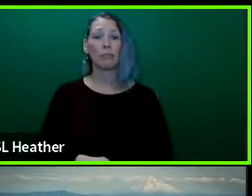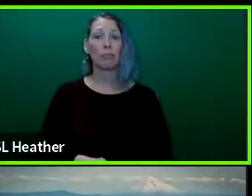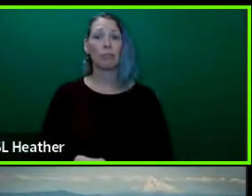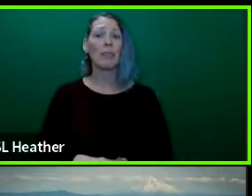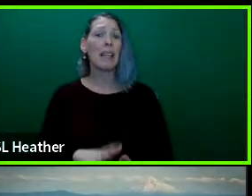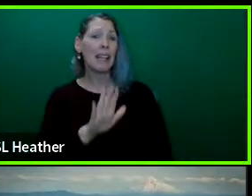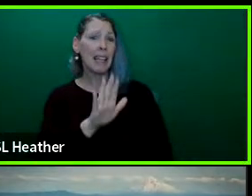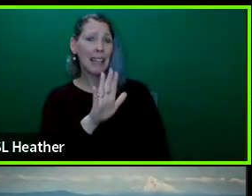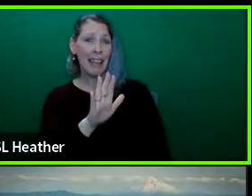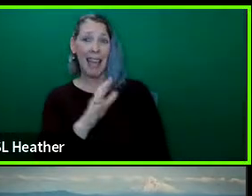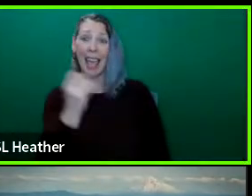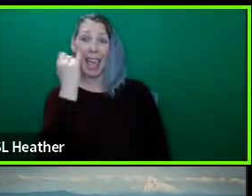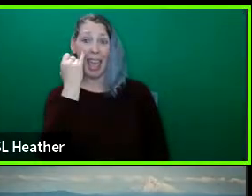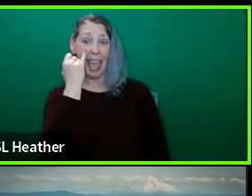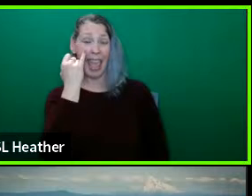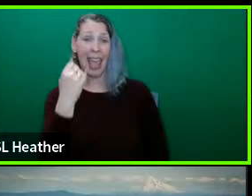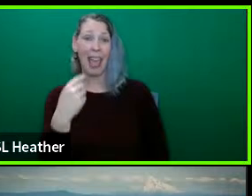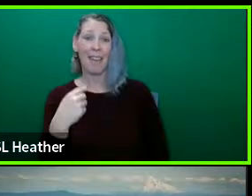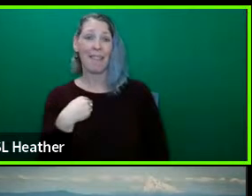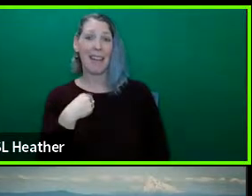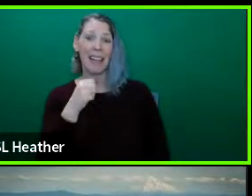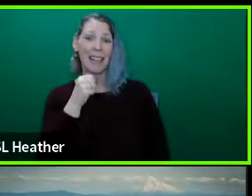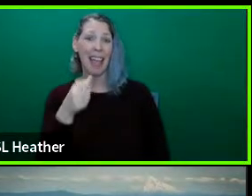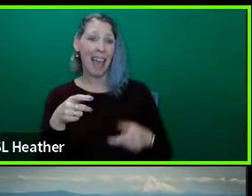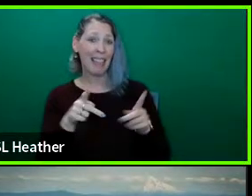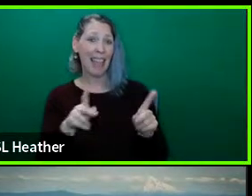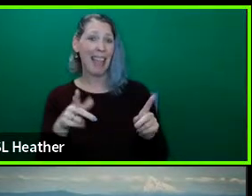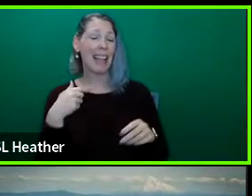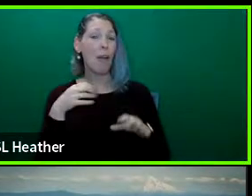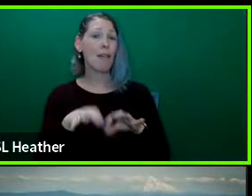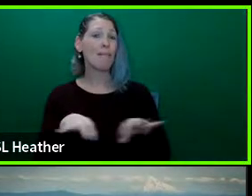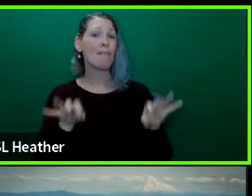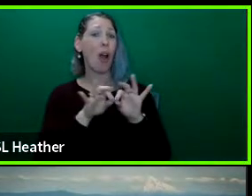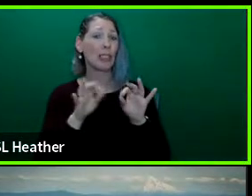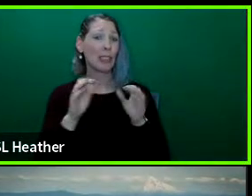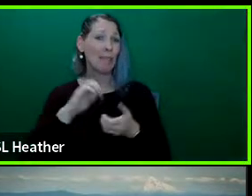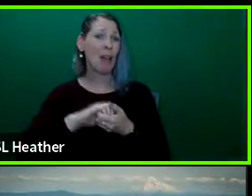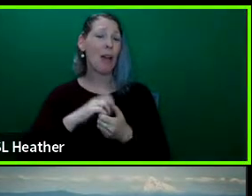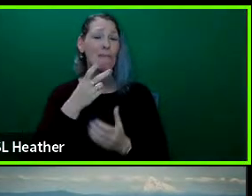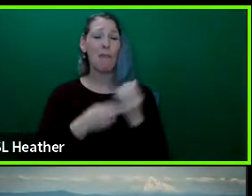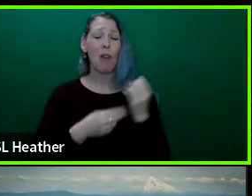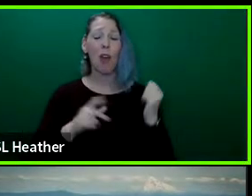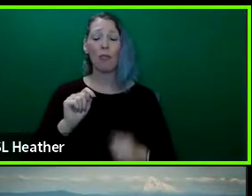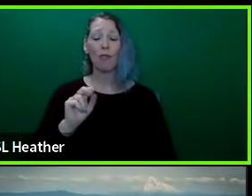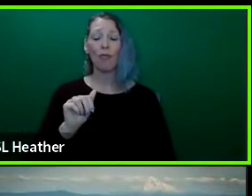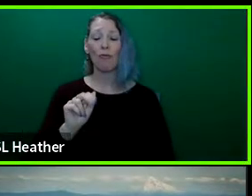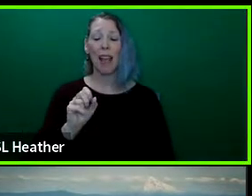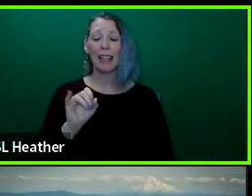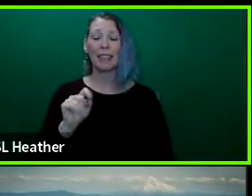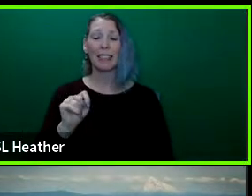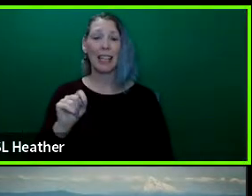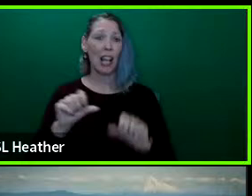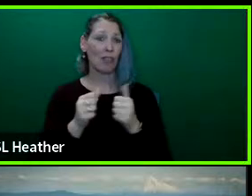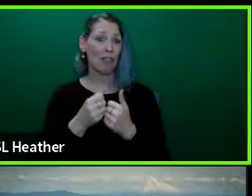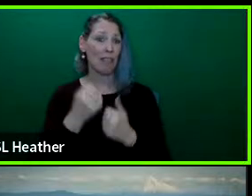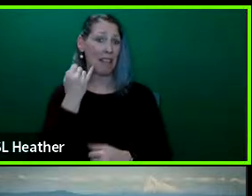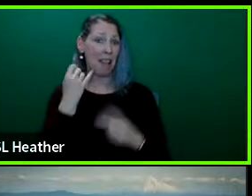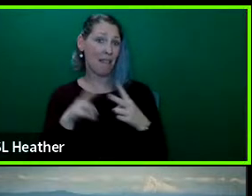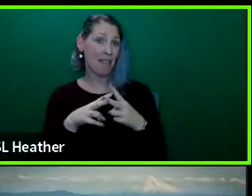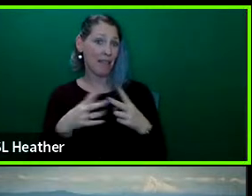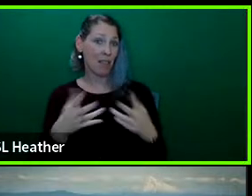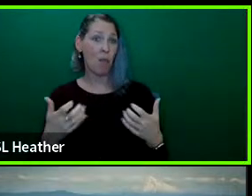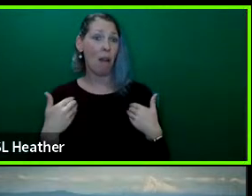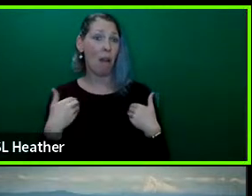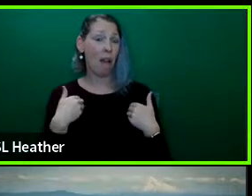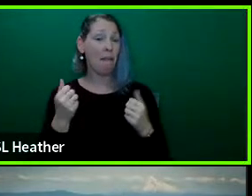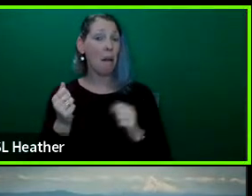I would be remiss if I didn't let our very important partners of both of our transit agencies, CTRAN and TriMet, if they wanted to have a moment to speak.